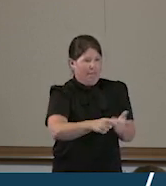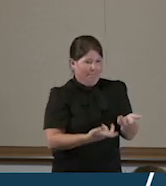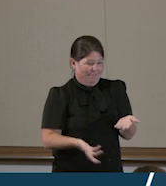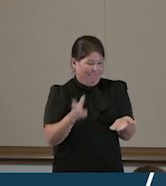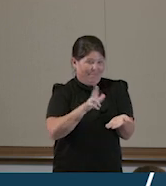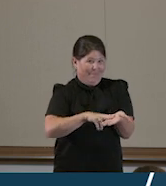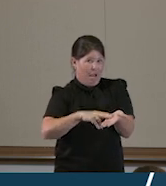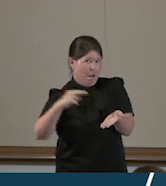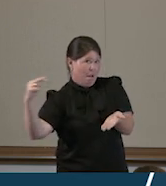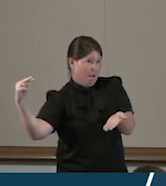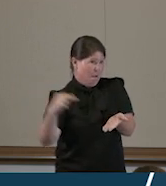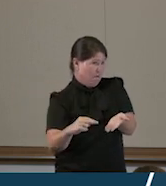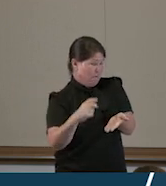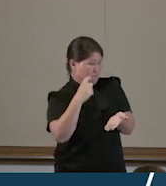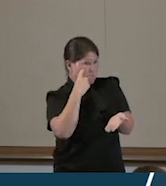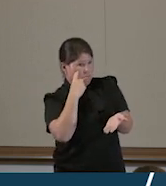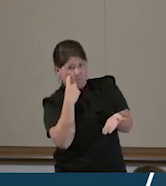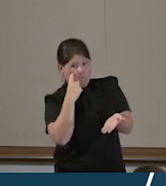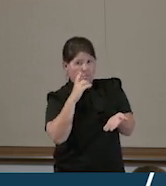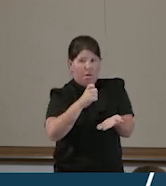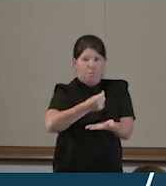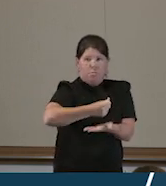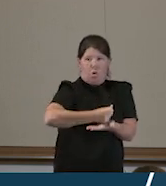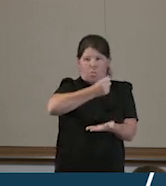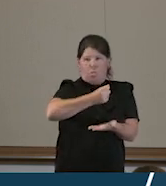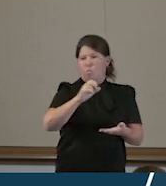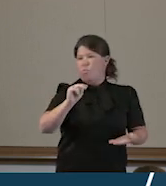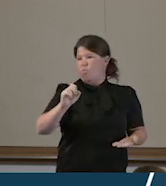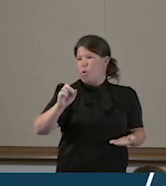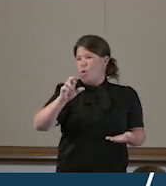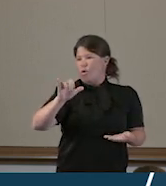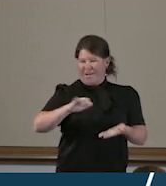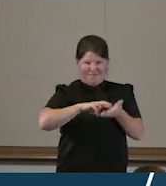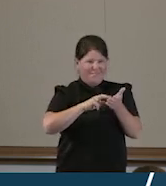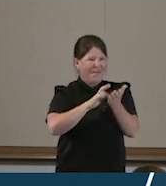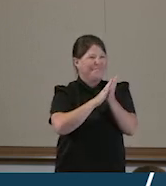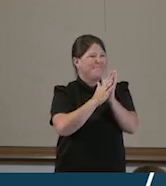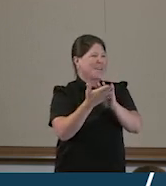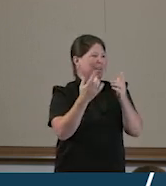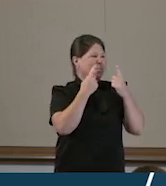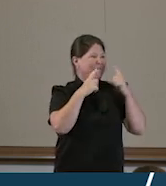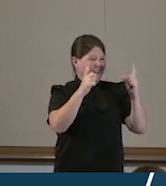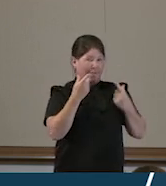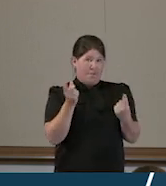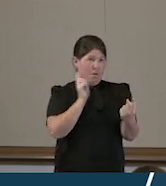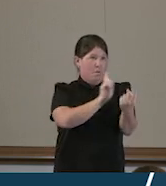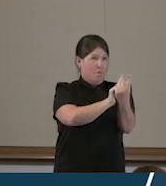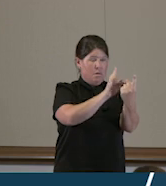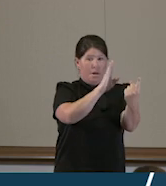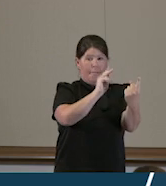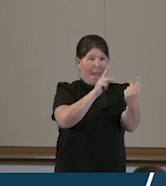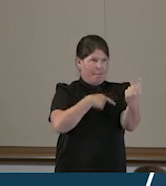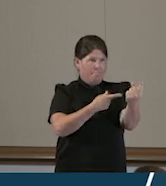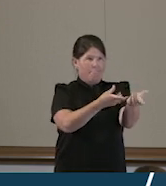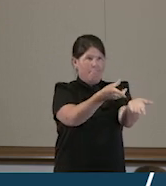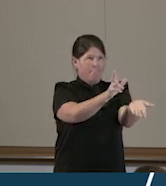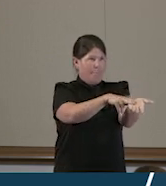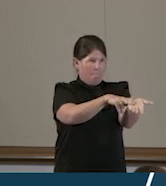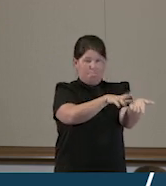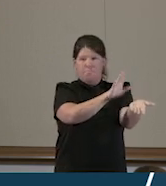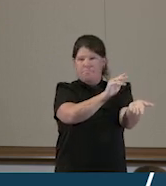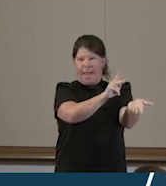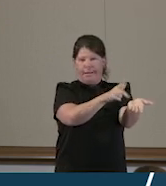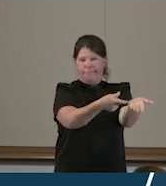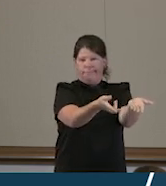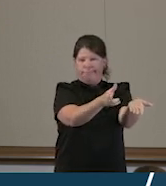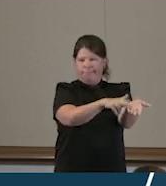notarized in order for it to be effective. So you go to the bank, get it notarized by the bank notary or an online notary, it doesn't matter,